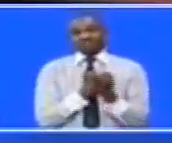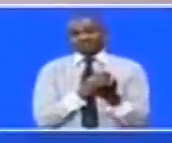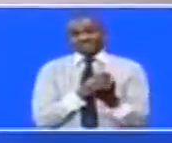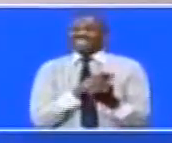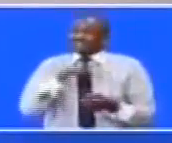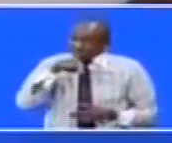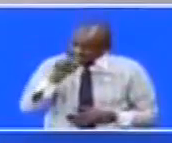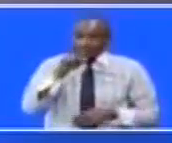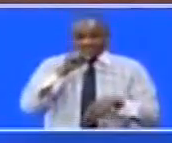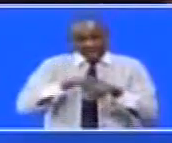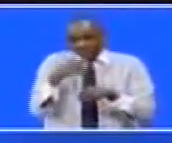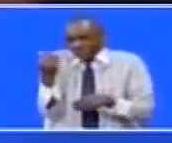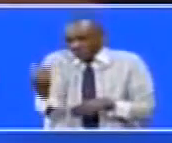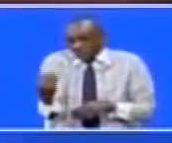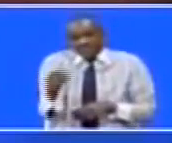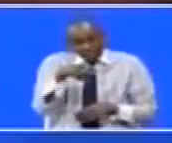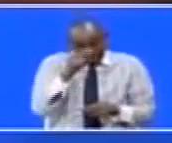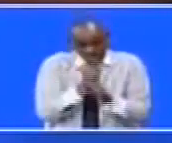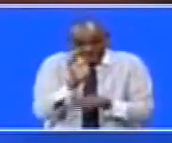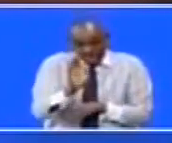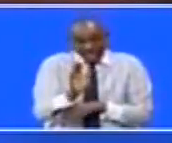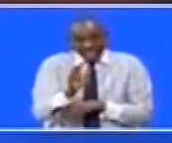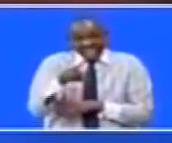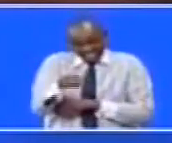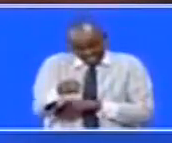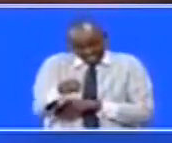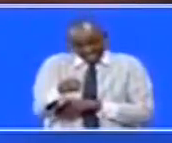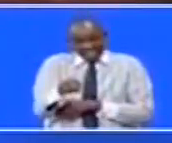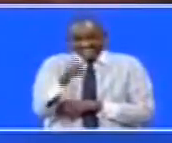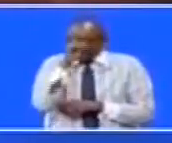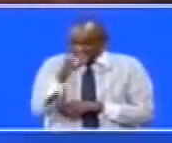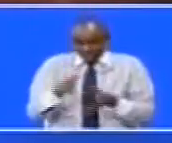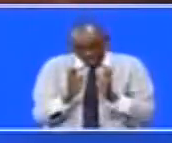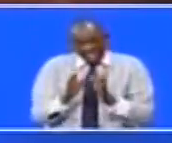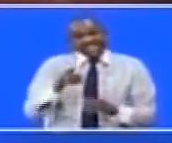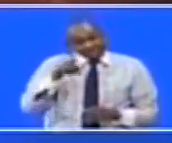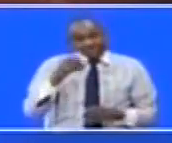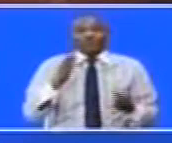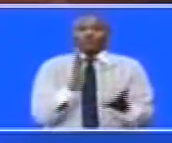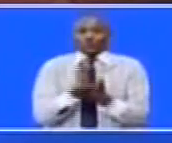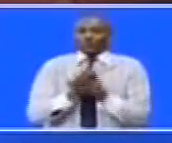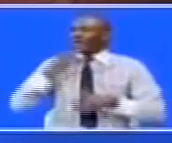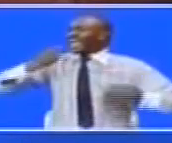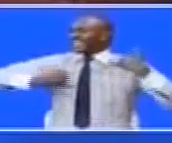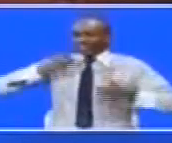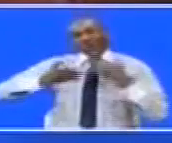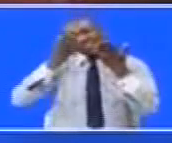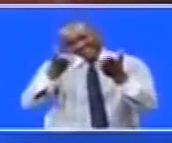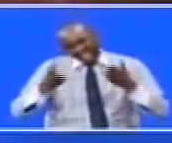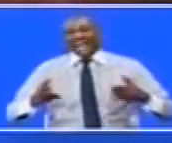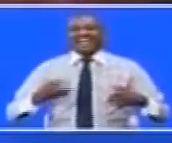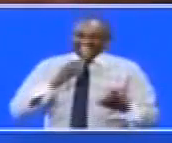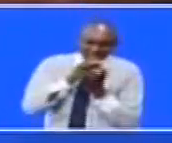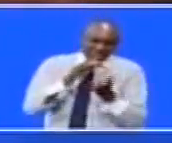Yet, even as the little ones go over their work in this seemingly serious manner, there is lots of fun and good cheer to